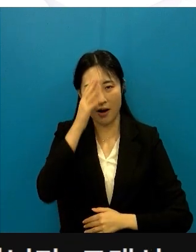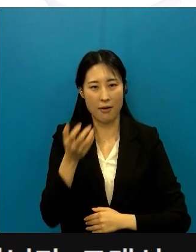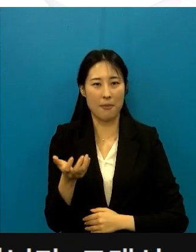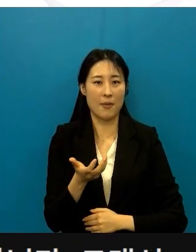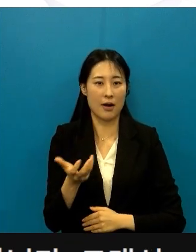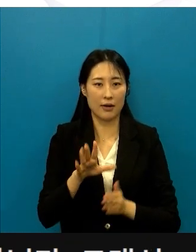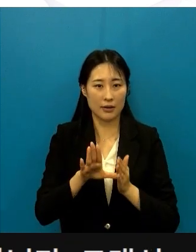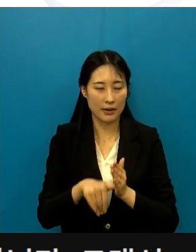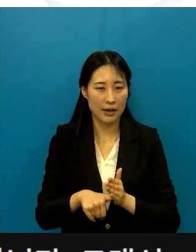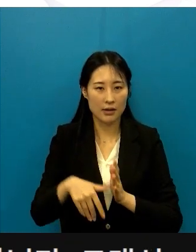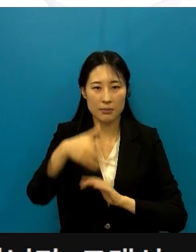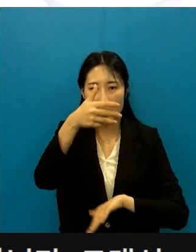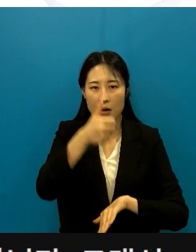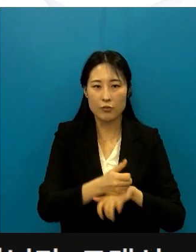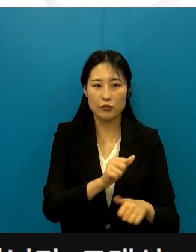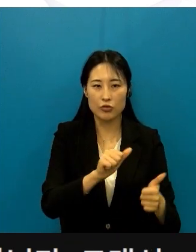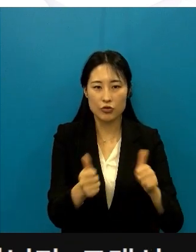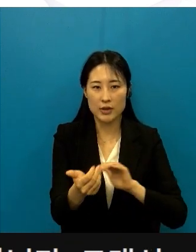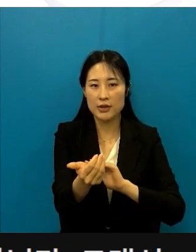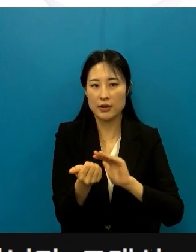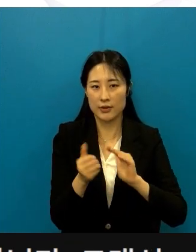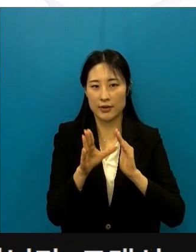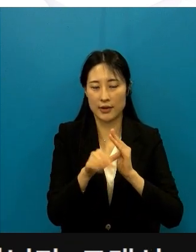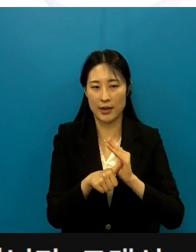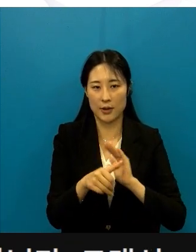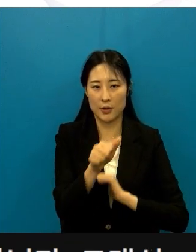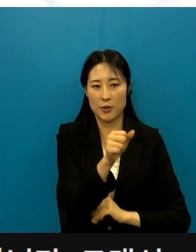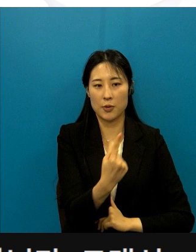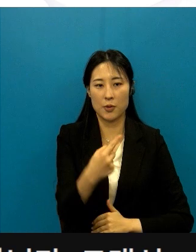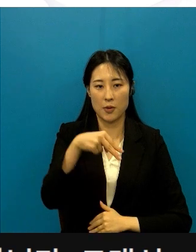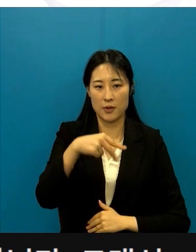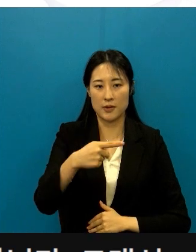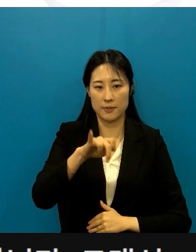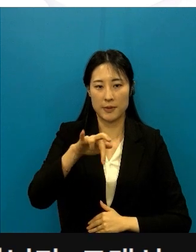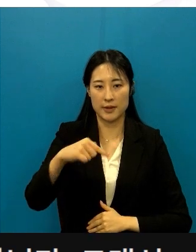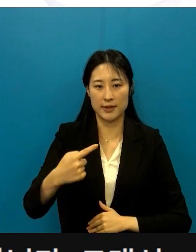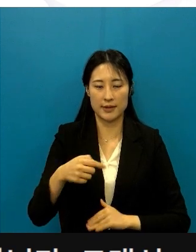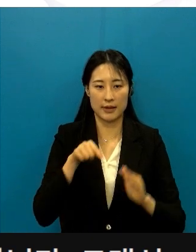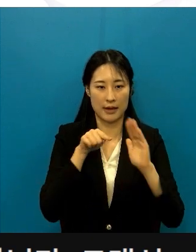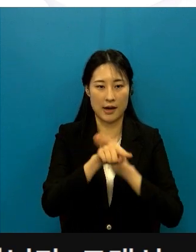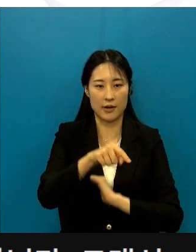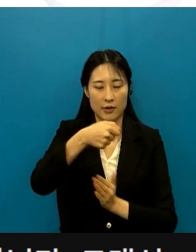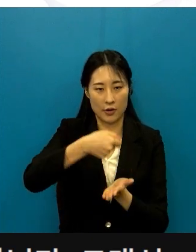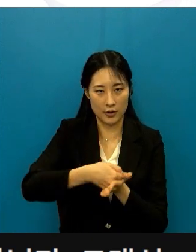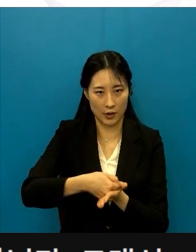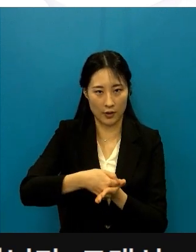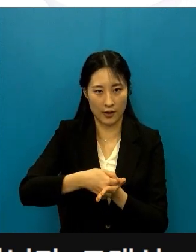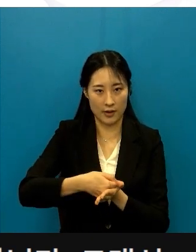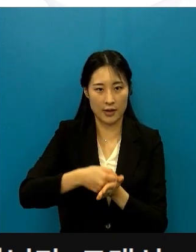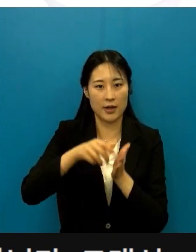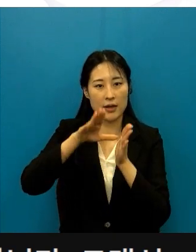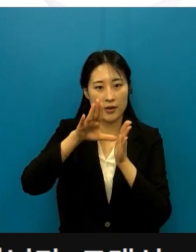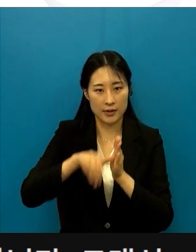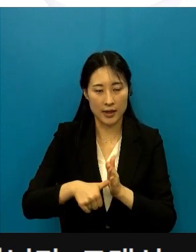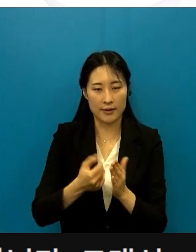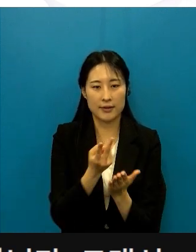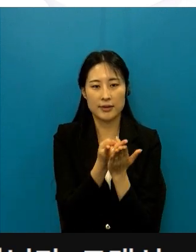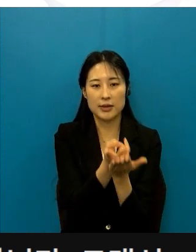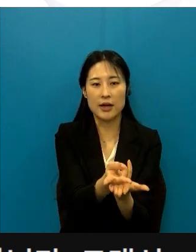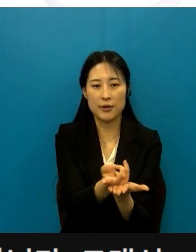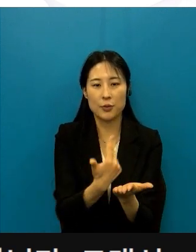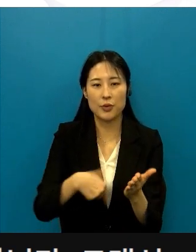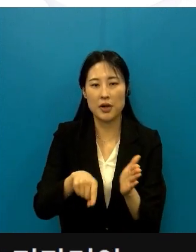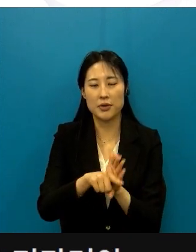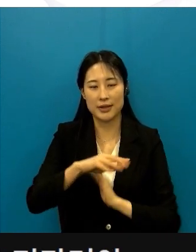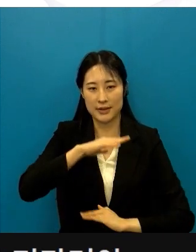that a bed will become available. Now, the hospice, to repeat what I've said earlier, is a place that